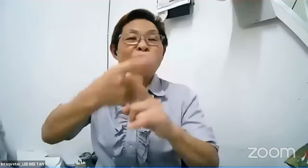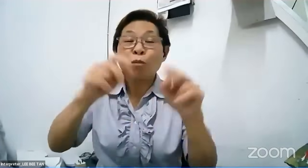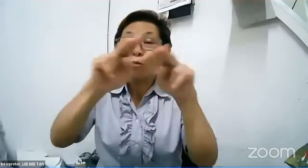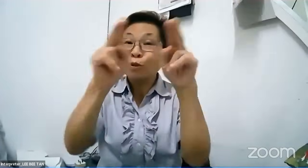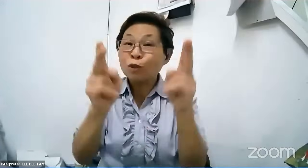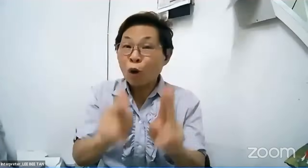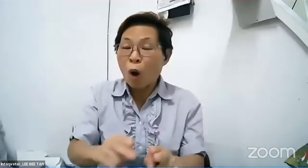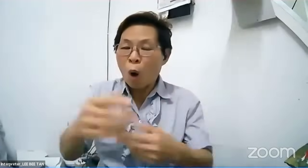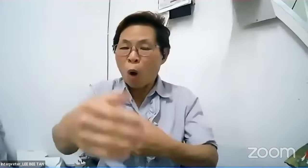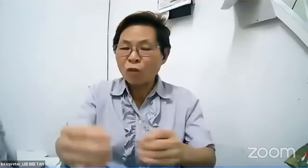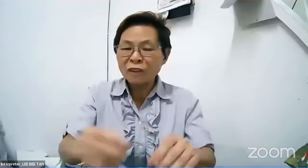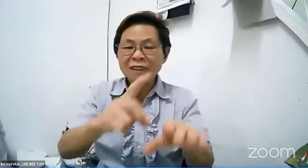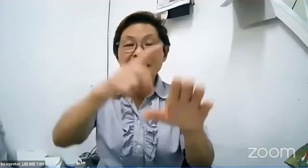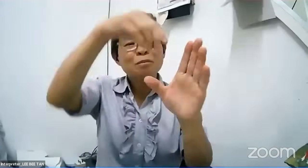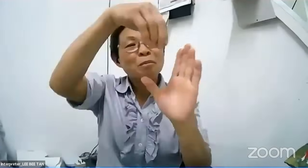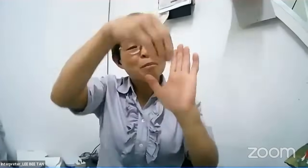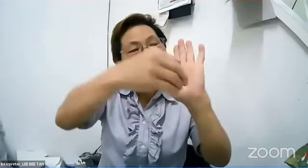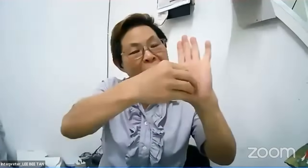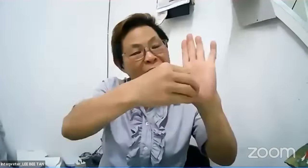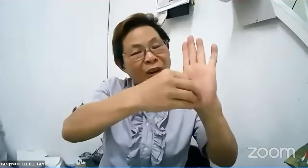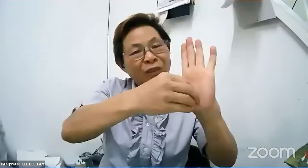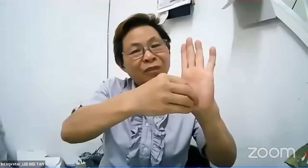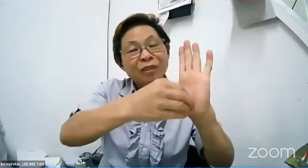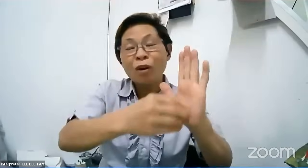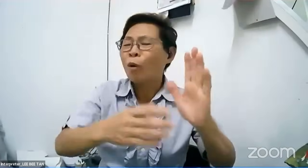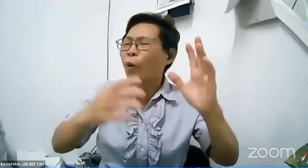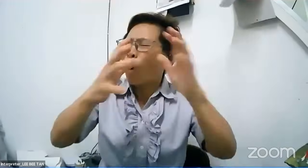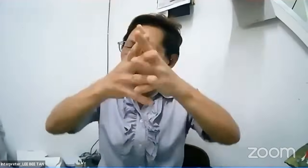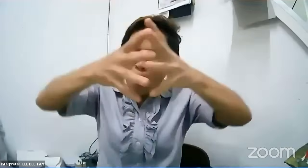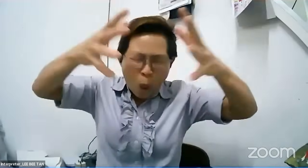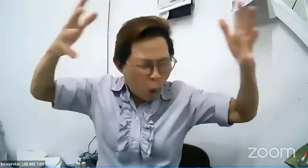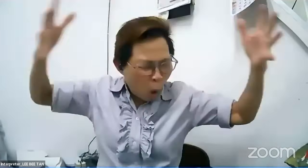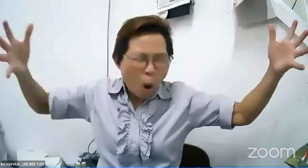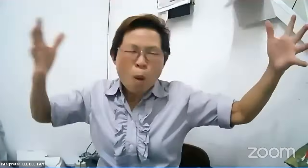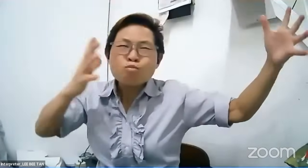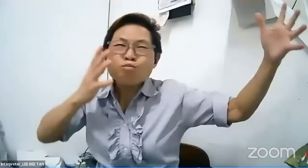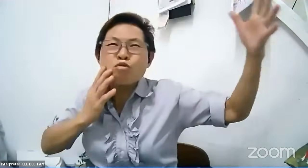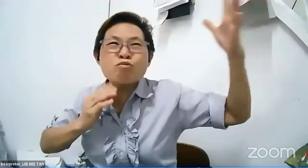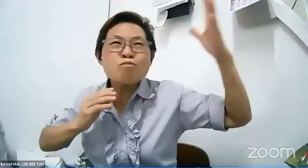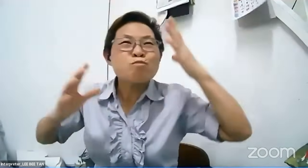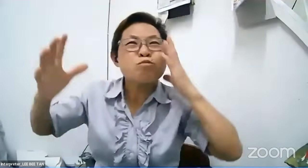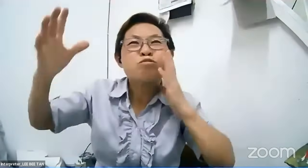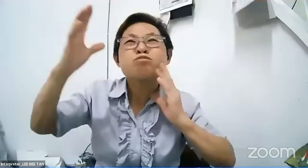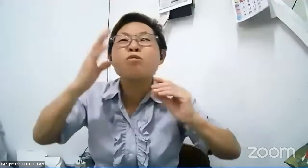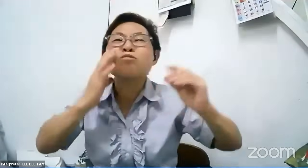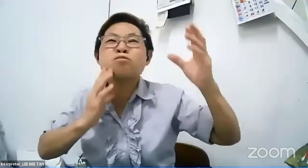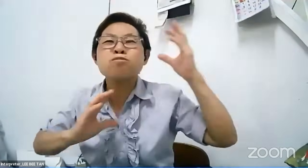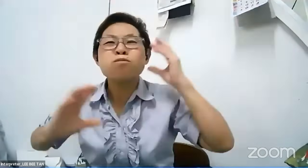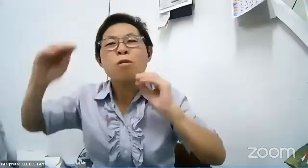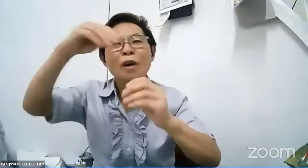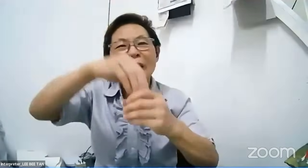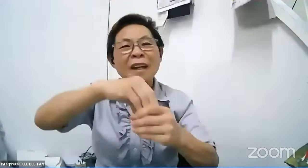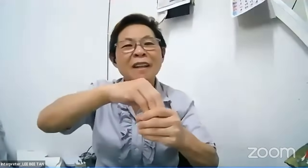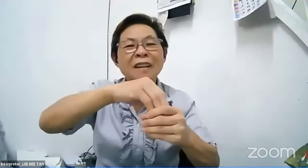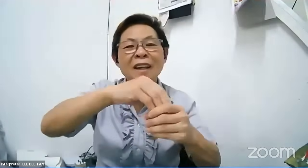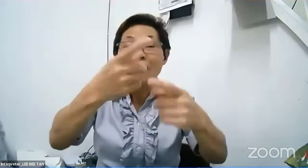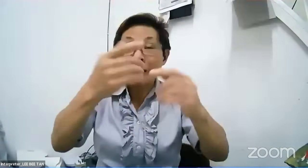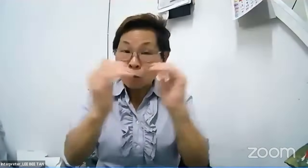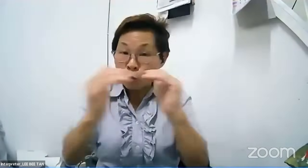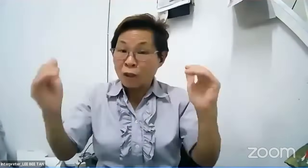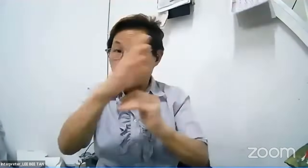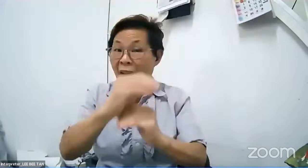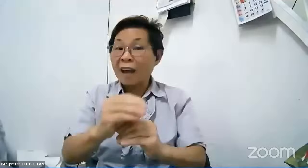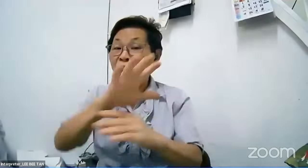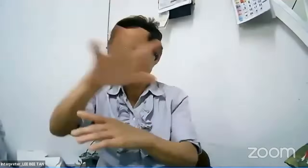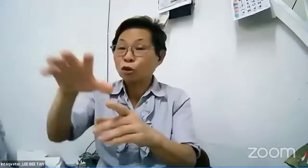in Bangkok. With a wealth of experience in fostering equity and inclusion, Ms. Wilczek will